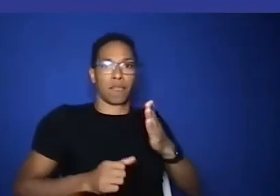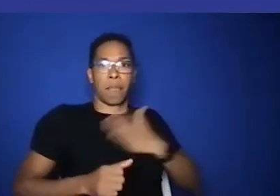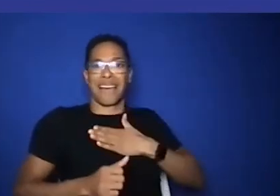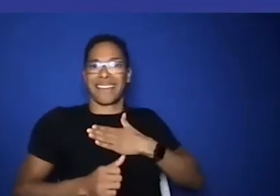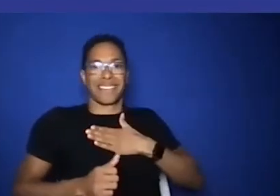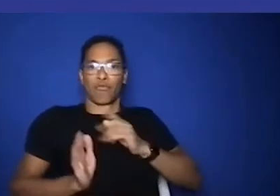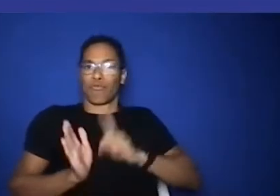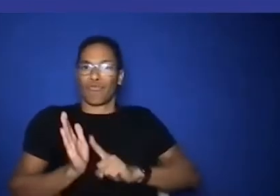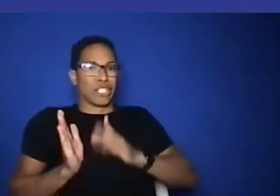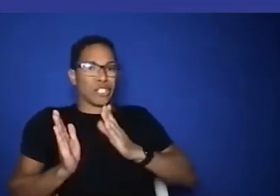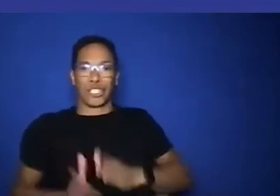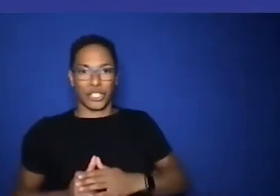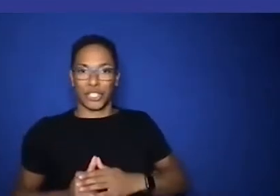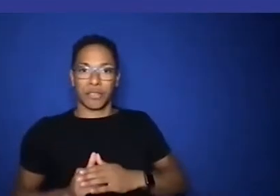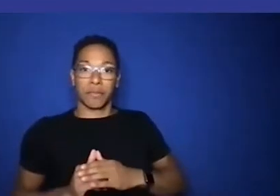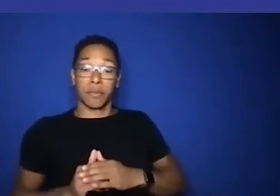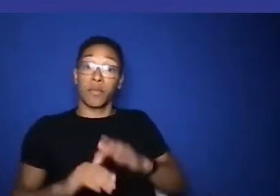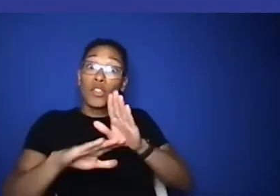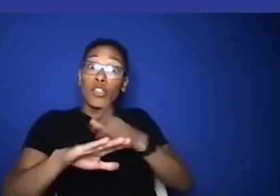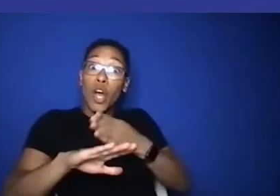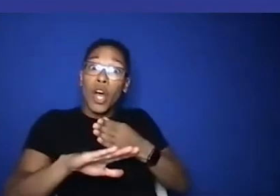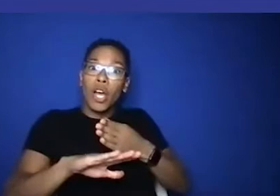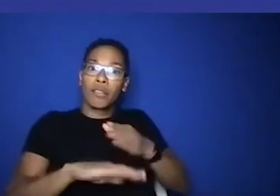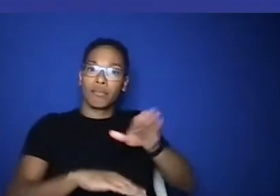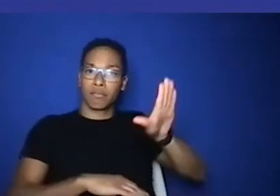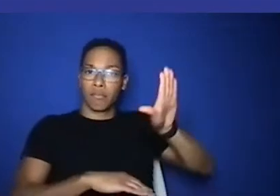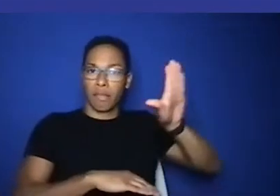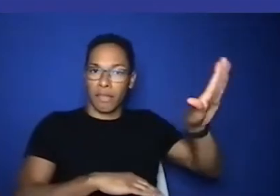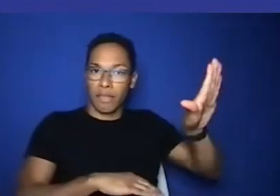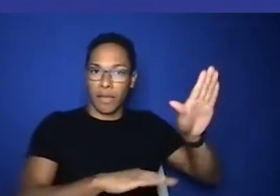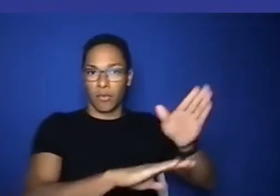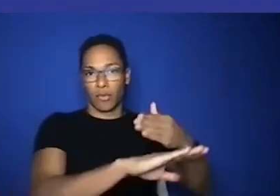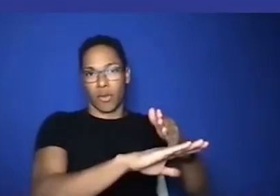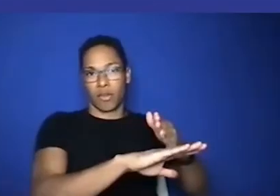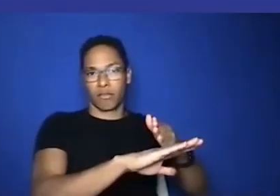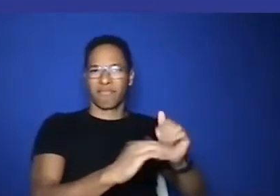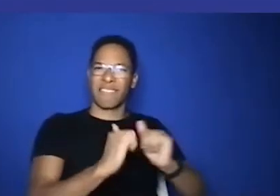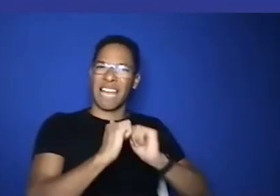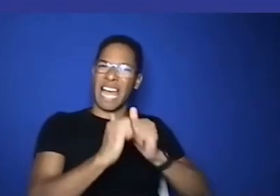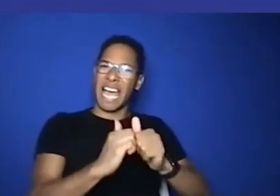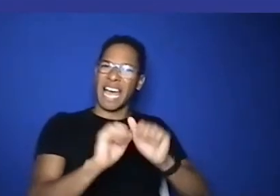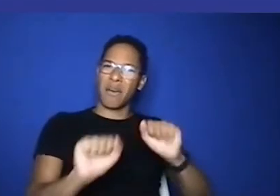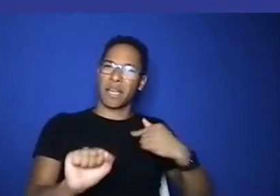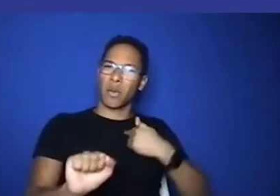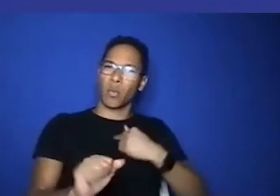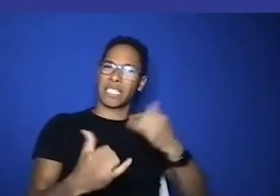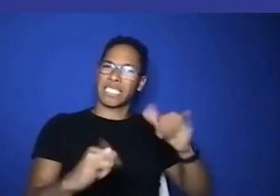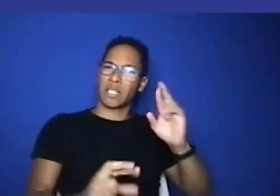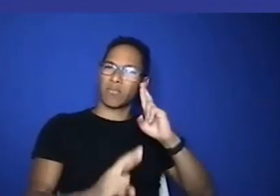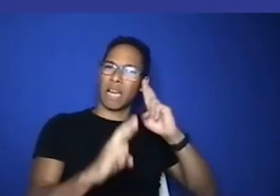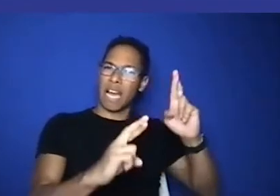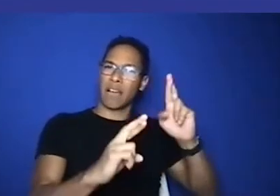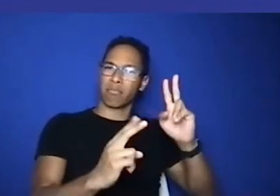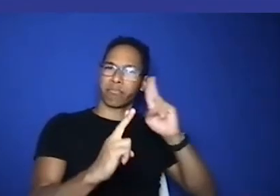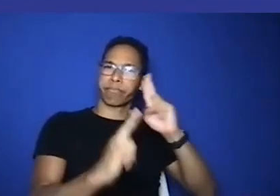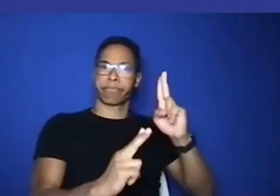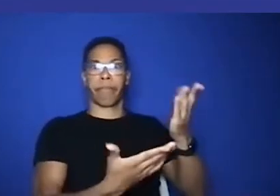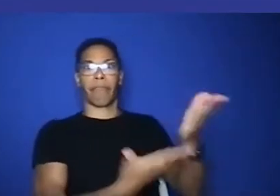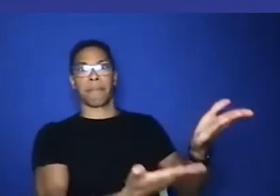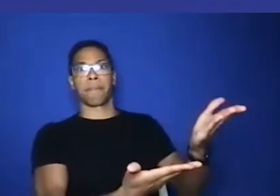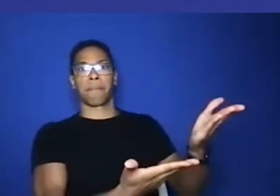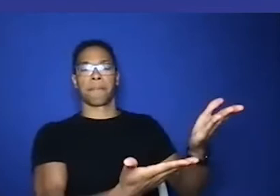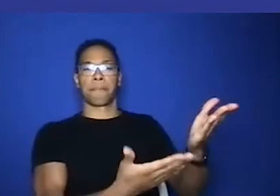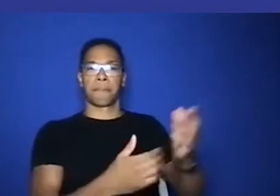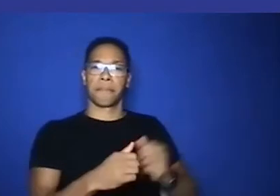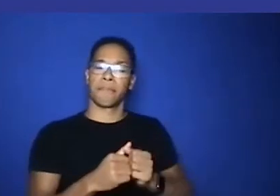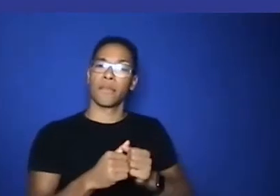not anybody else's. But how does that get recognized within those spaces? And what kind of shift is